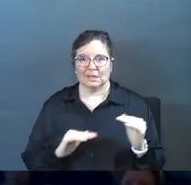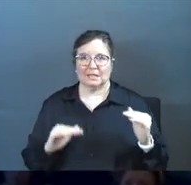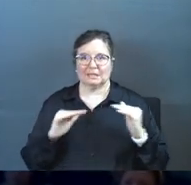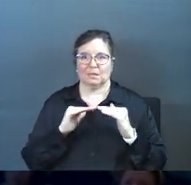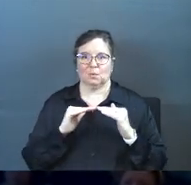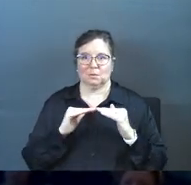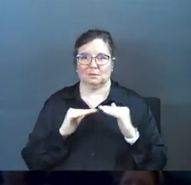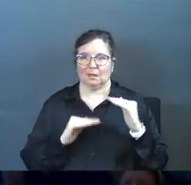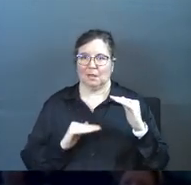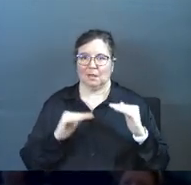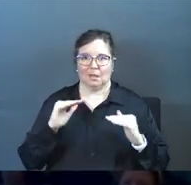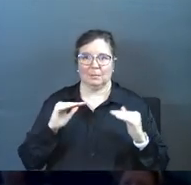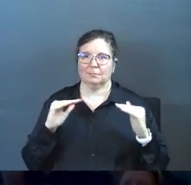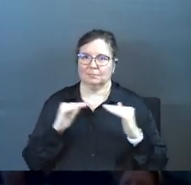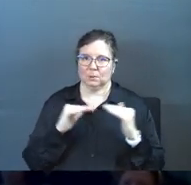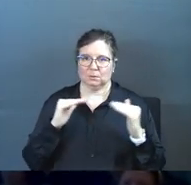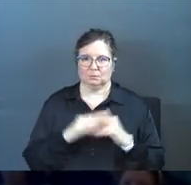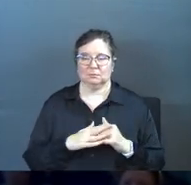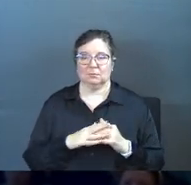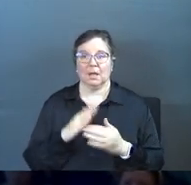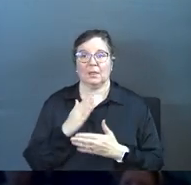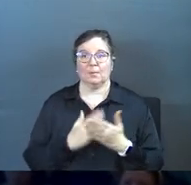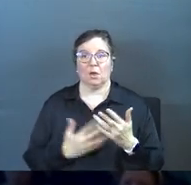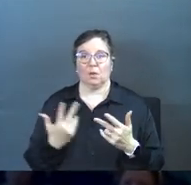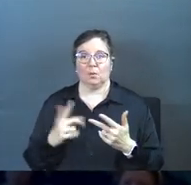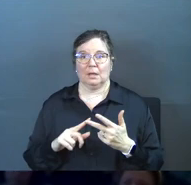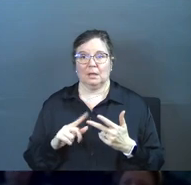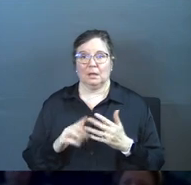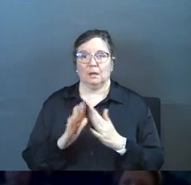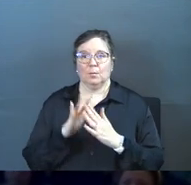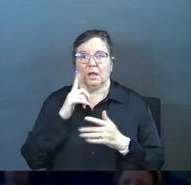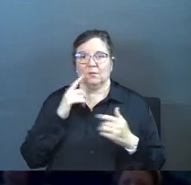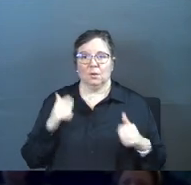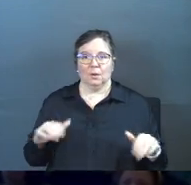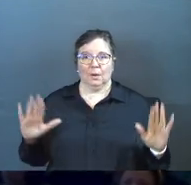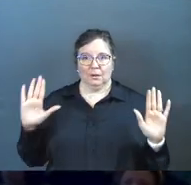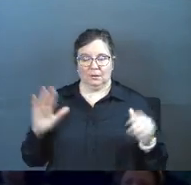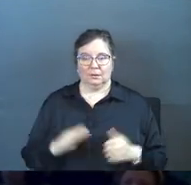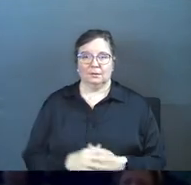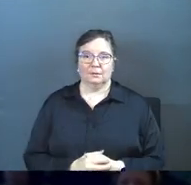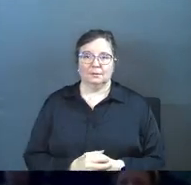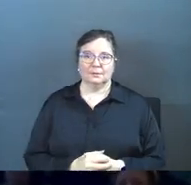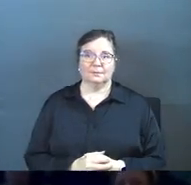equals. And then part three, pray for surrender.